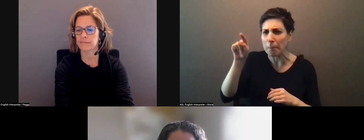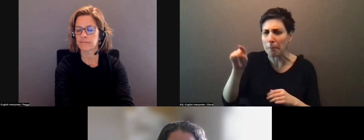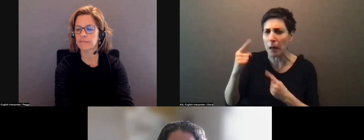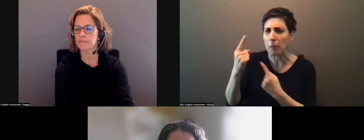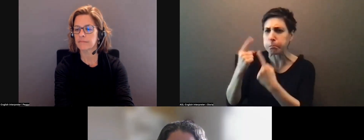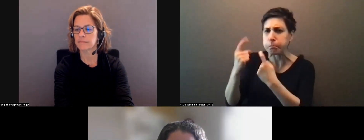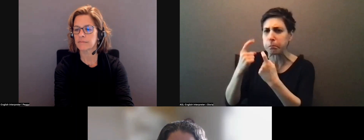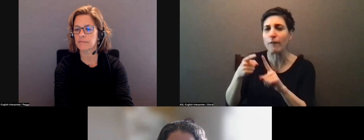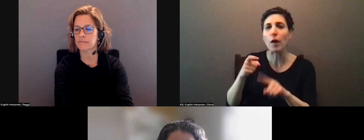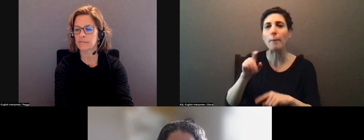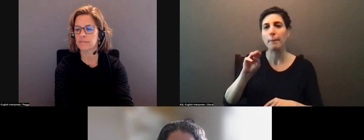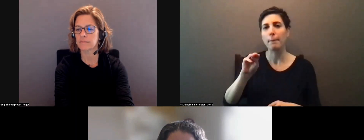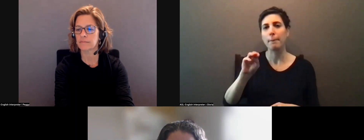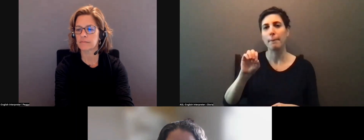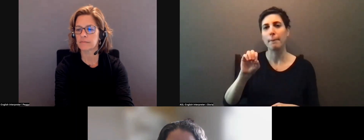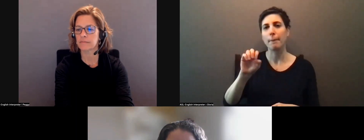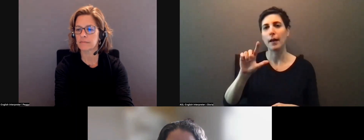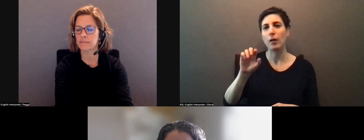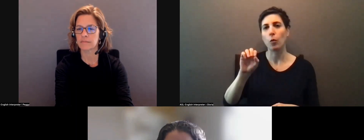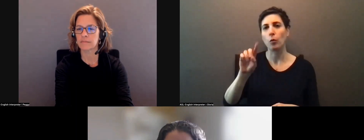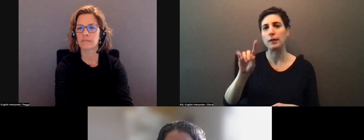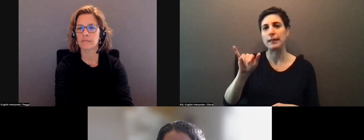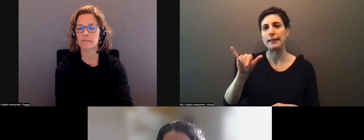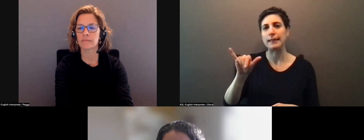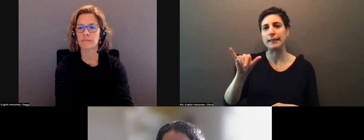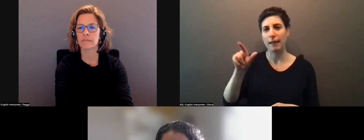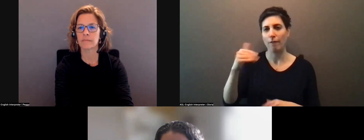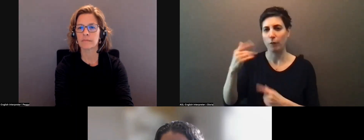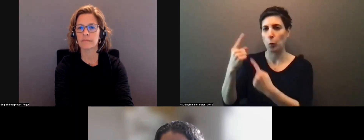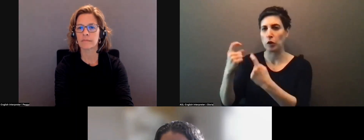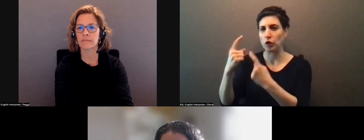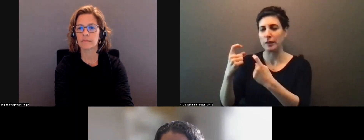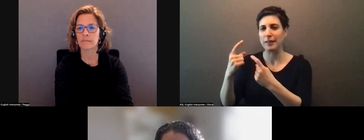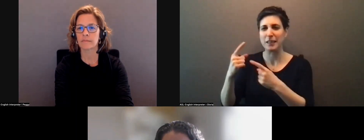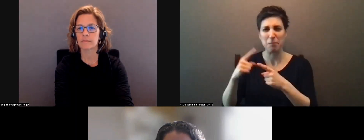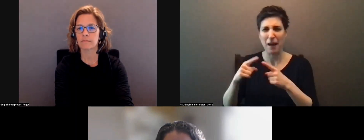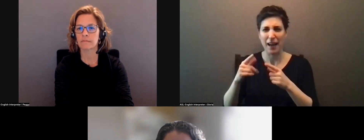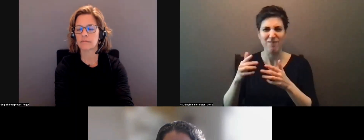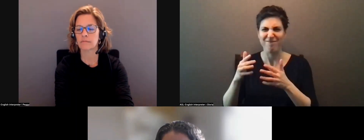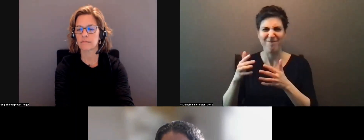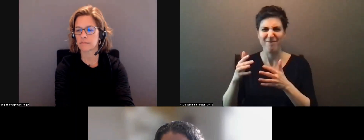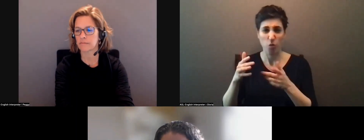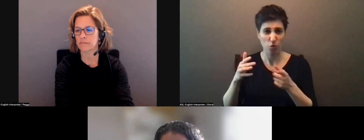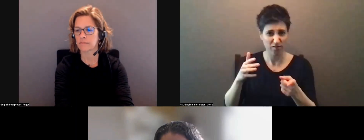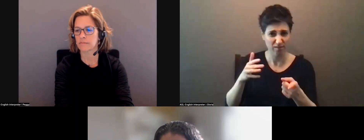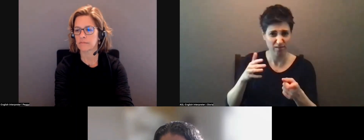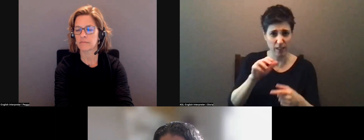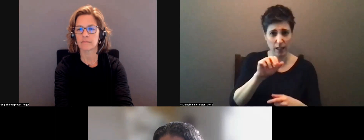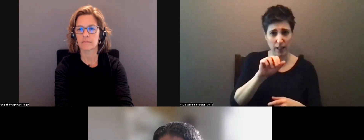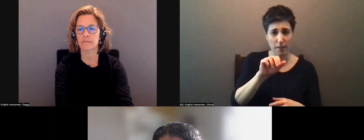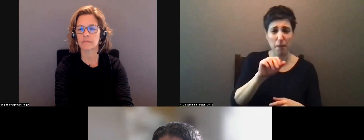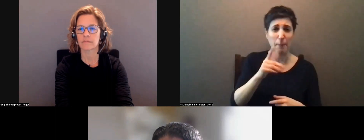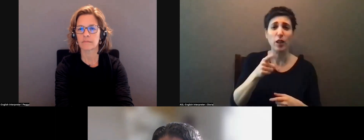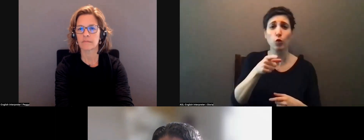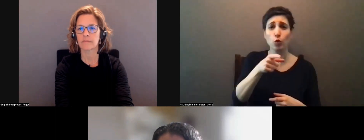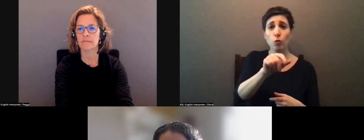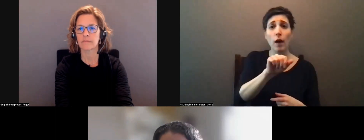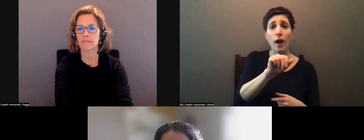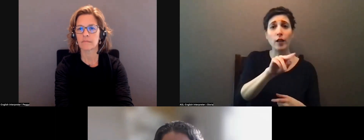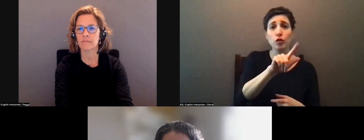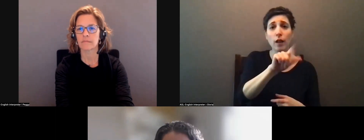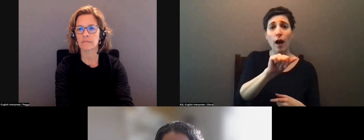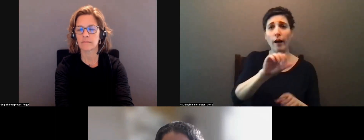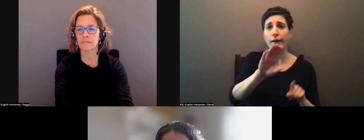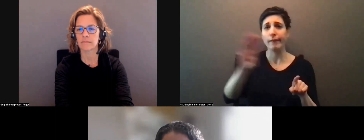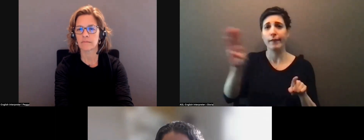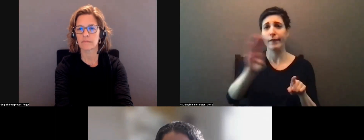could hop back to that, but let's, or Angela, if you would like to answer Melody directly in the chat.